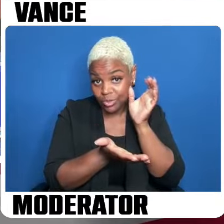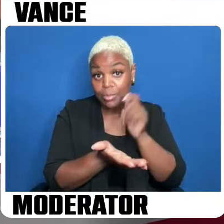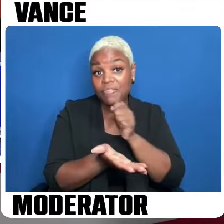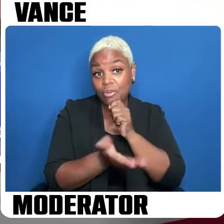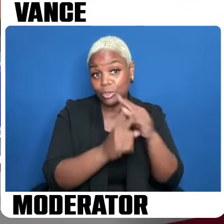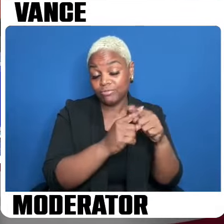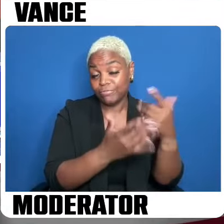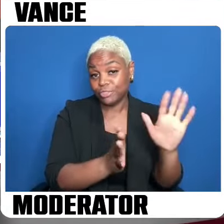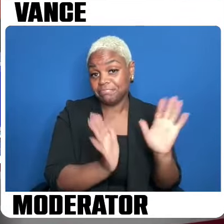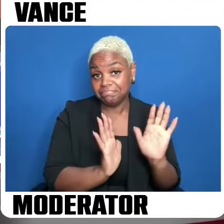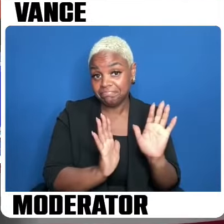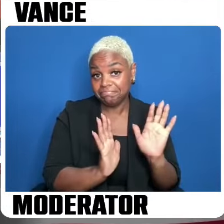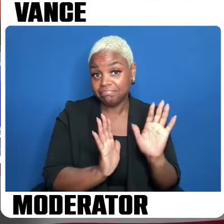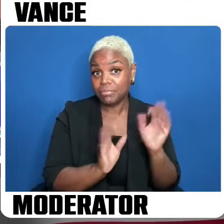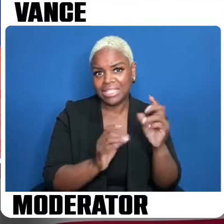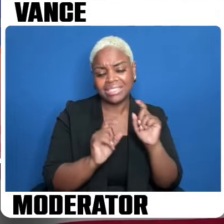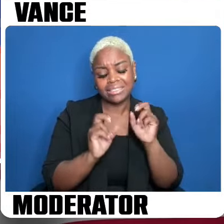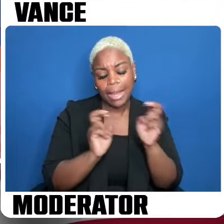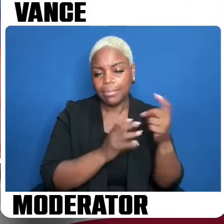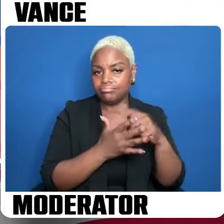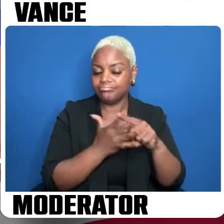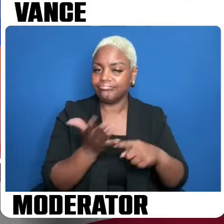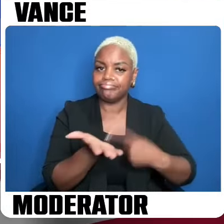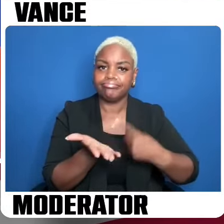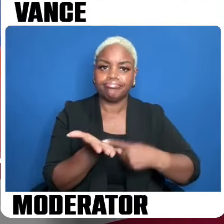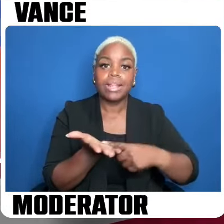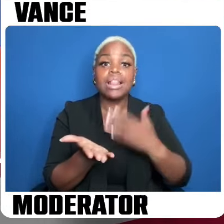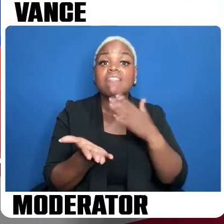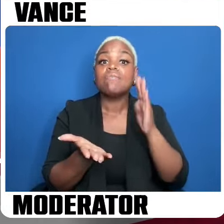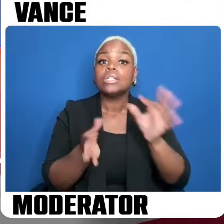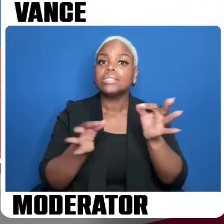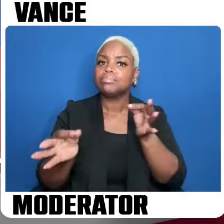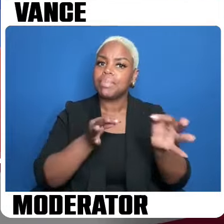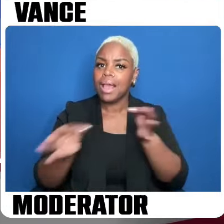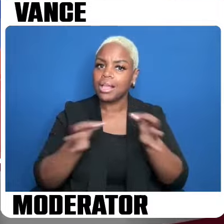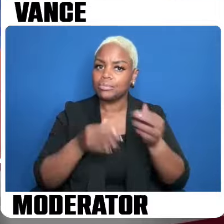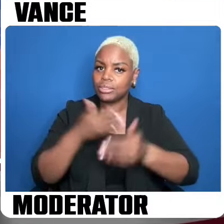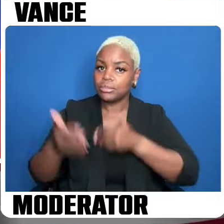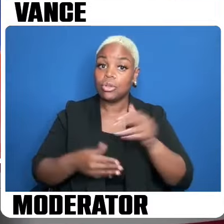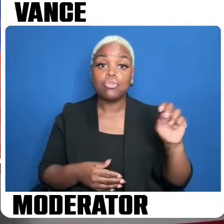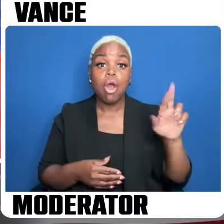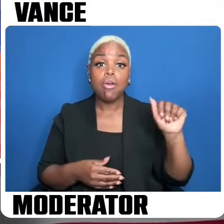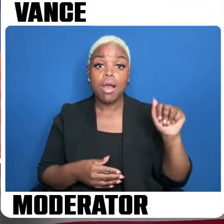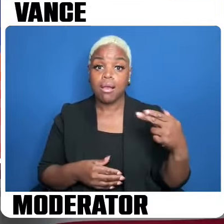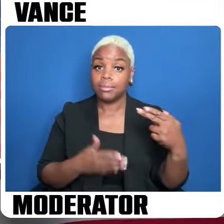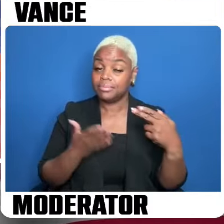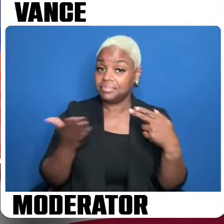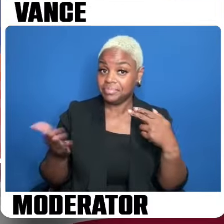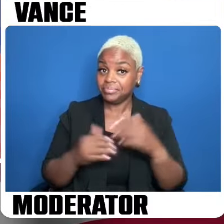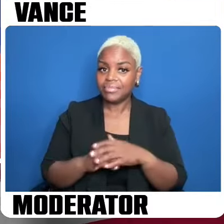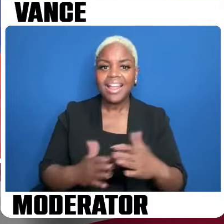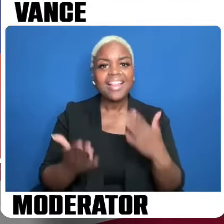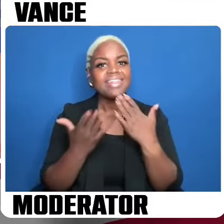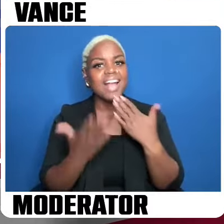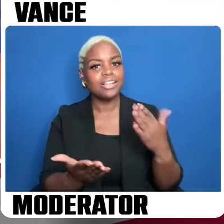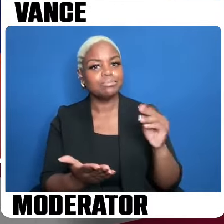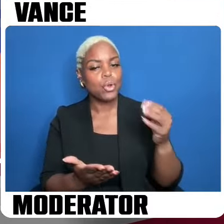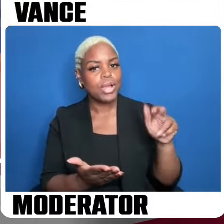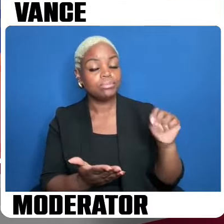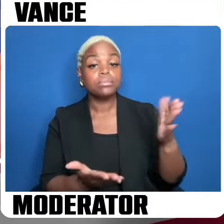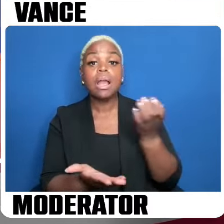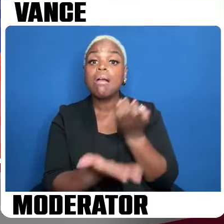explaining the legal process. Nora. Thank you, Margaret. The economy is a top concern for voters. Each of your